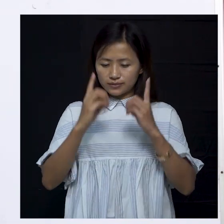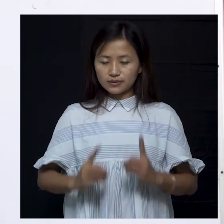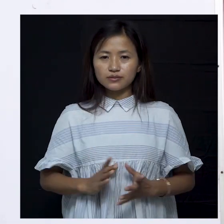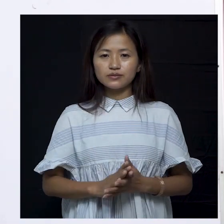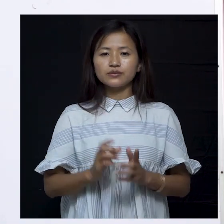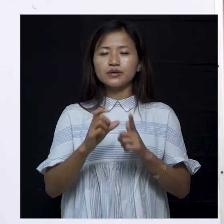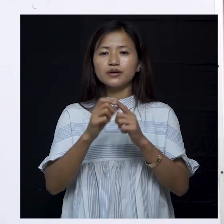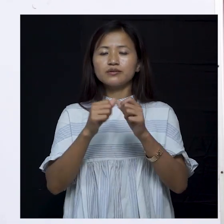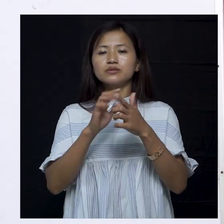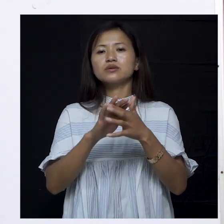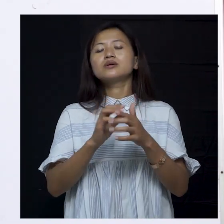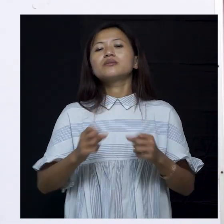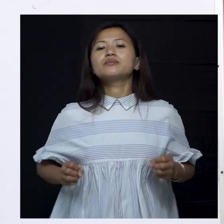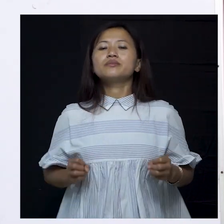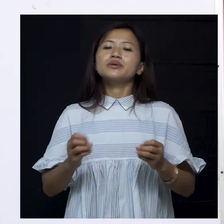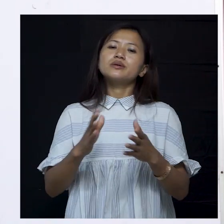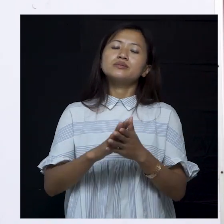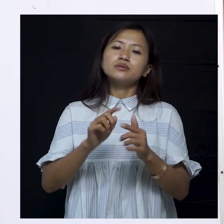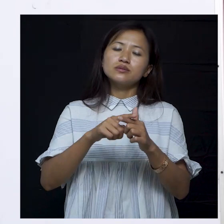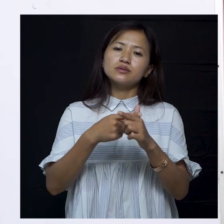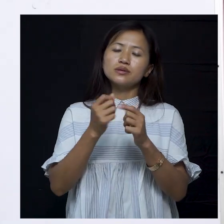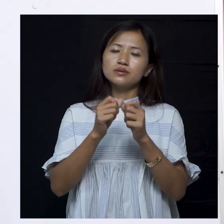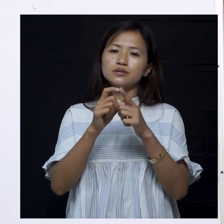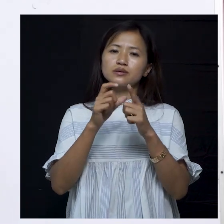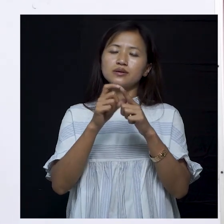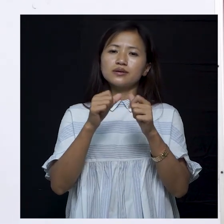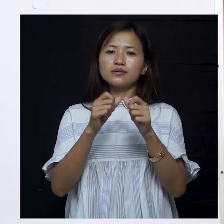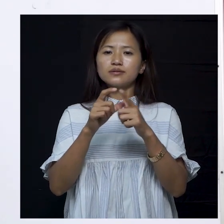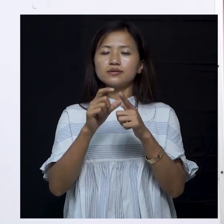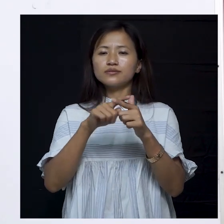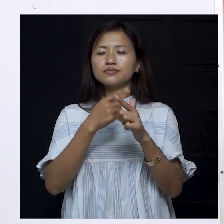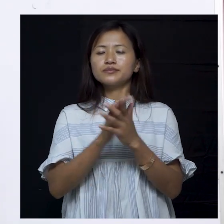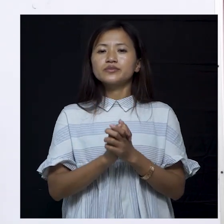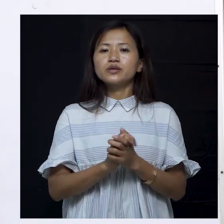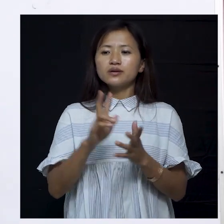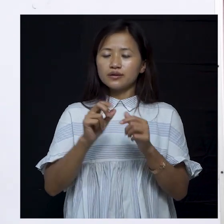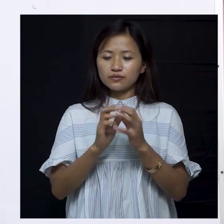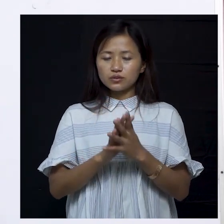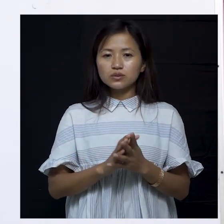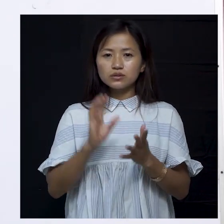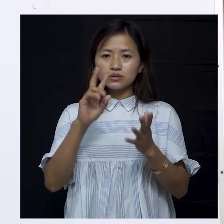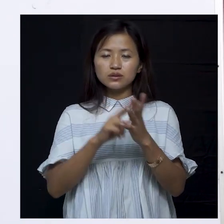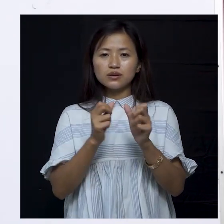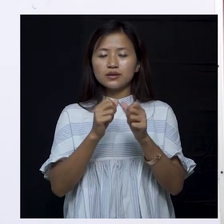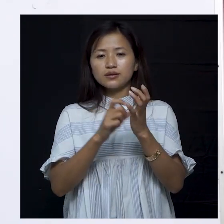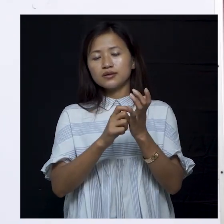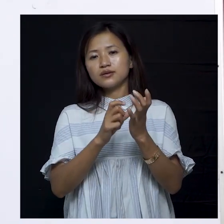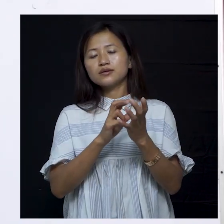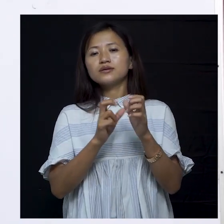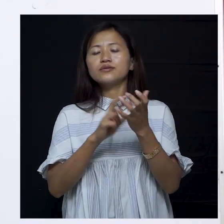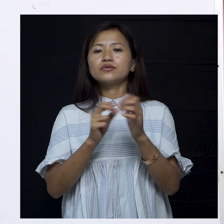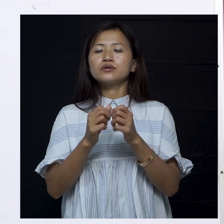of condition. And there is also another adverb clause, that is adverb clause of contrast. Okay? You know what is